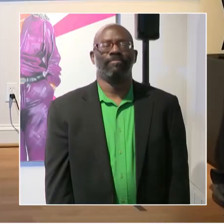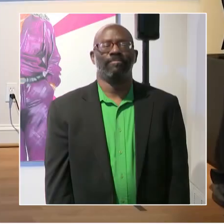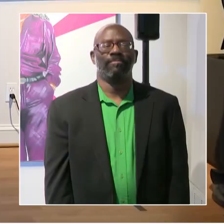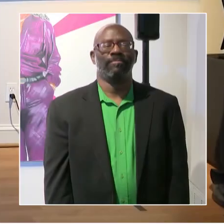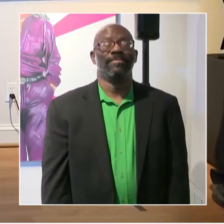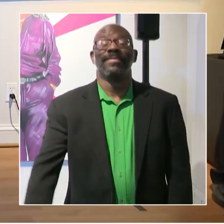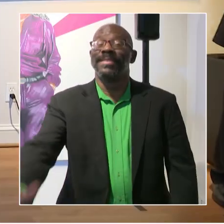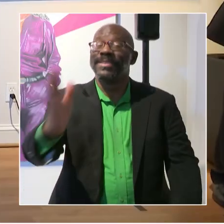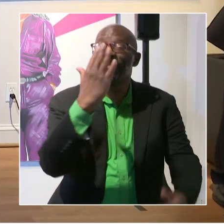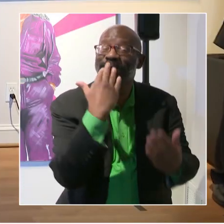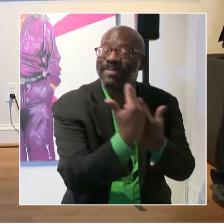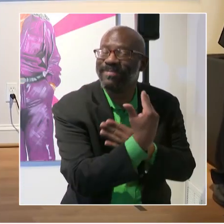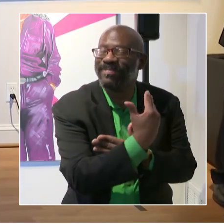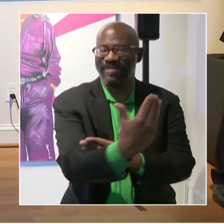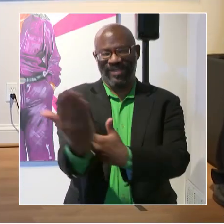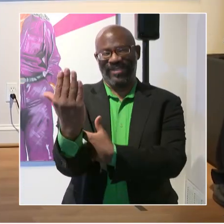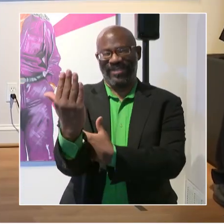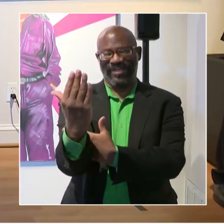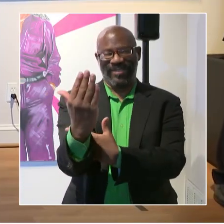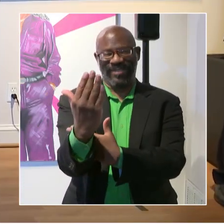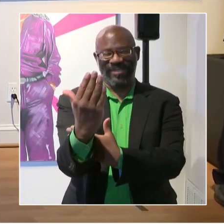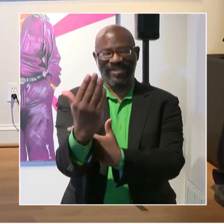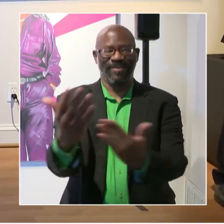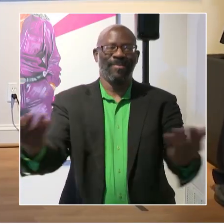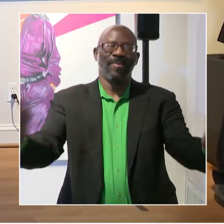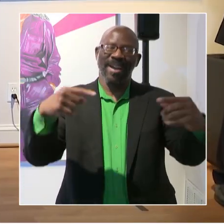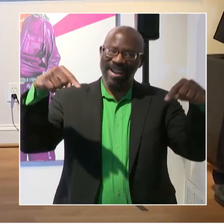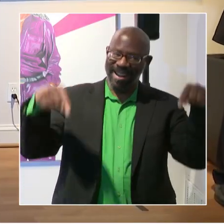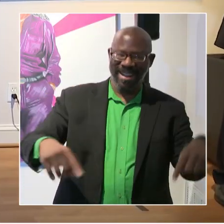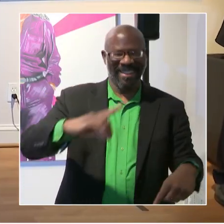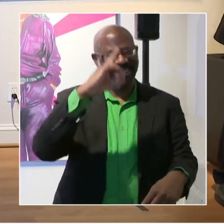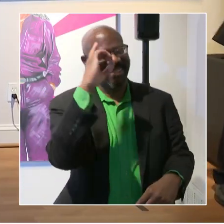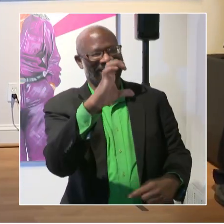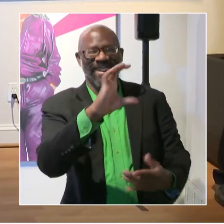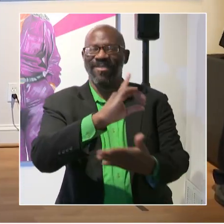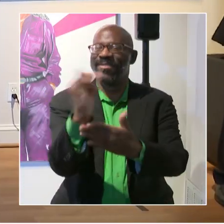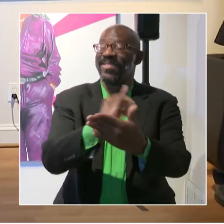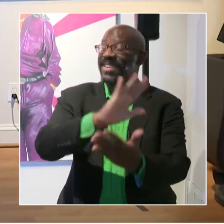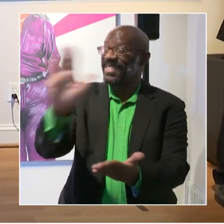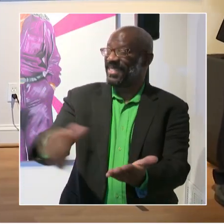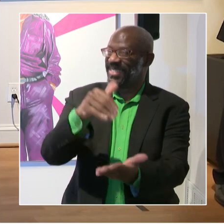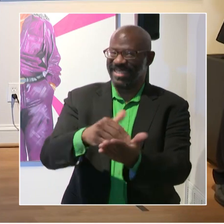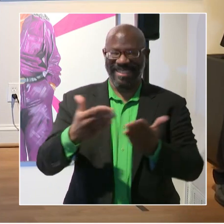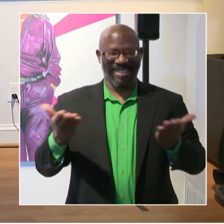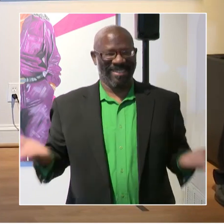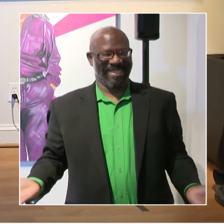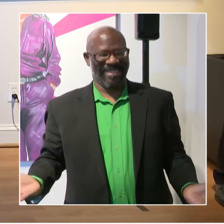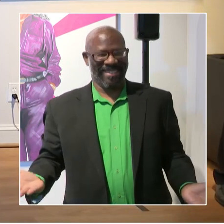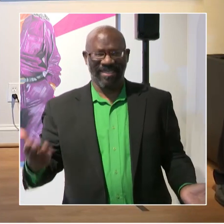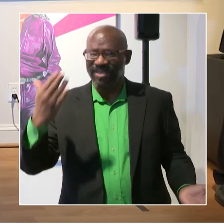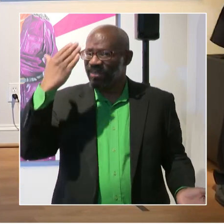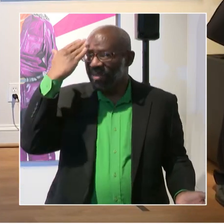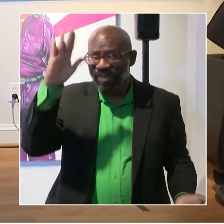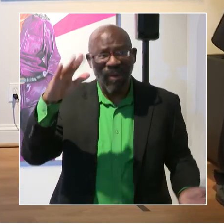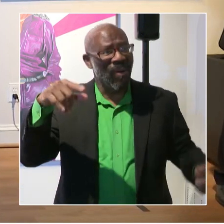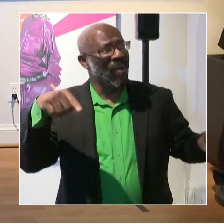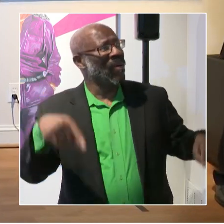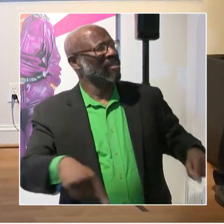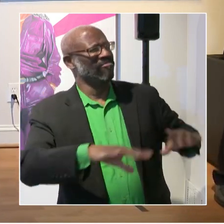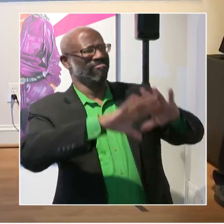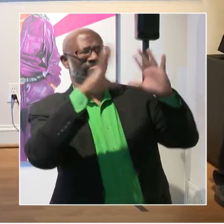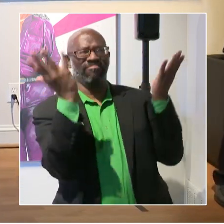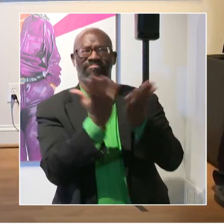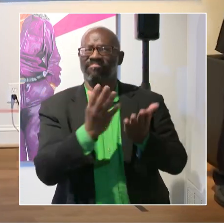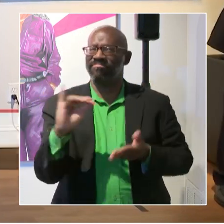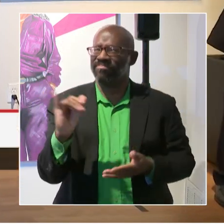Good morning, everyone. Welcome to the DC Arts Center. For those of you who may not be familiar with our institution, we are proud to be one of